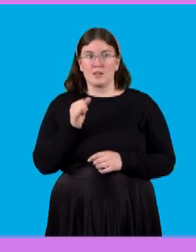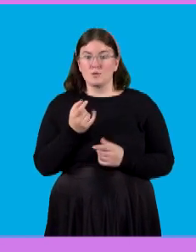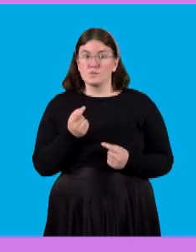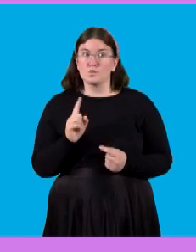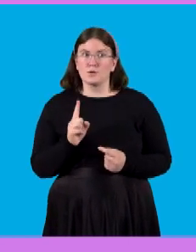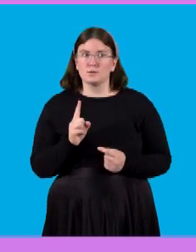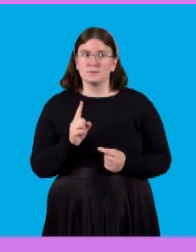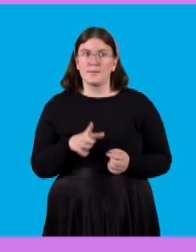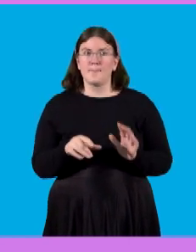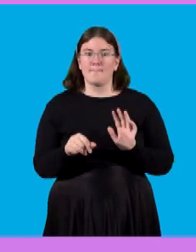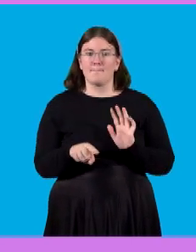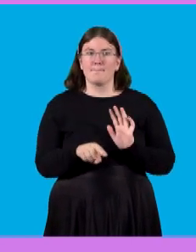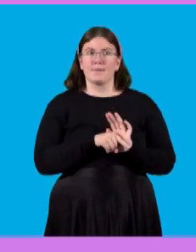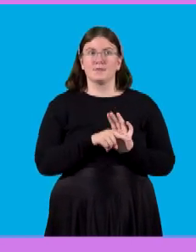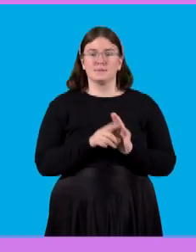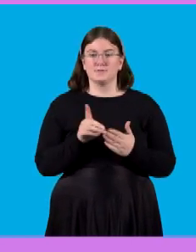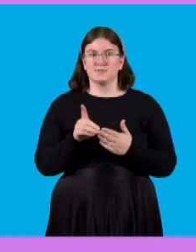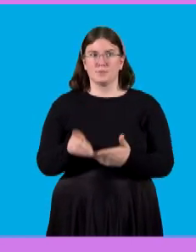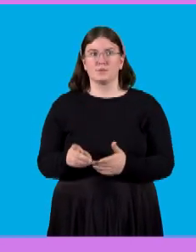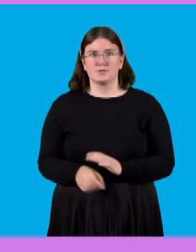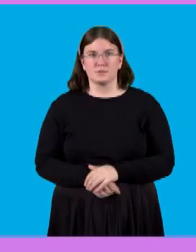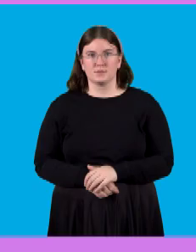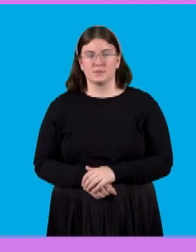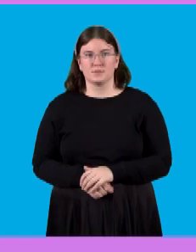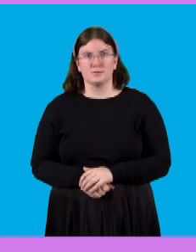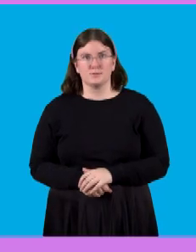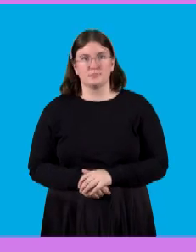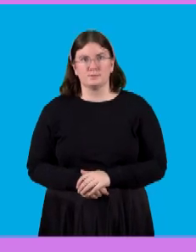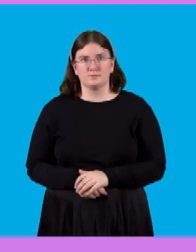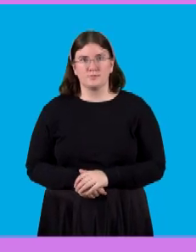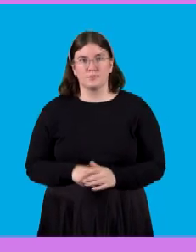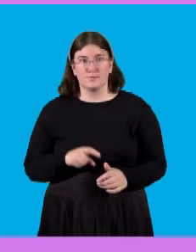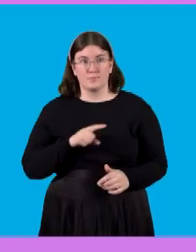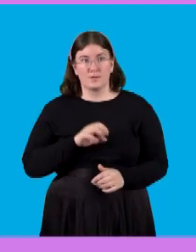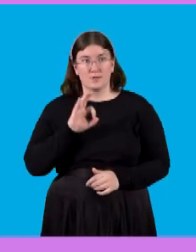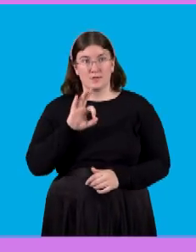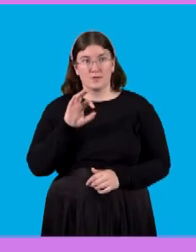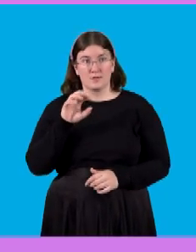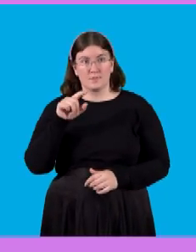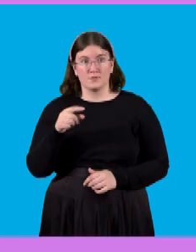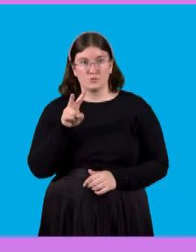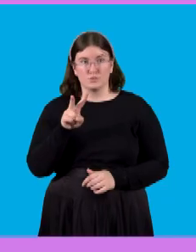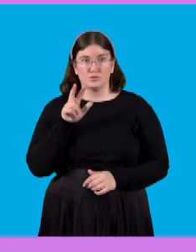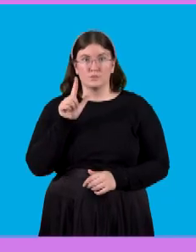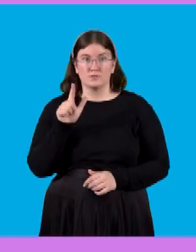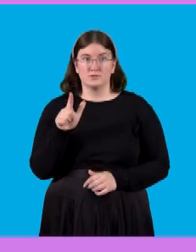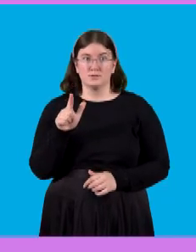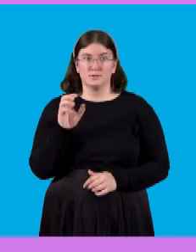must still subtract the deposit, basically, if I can put it that way. Here it's indicated, right, of